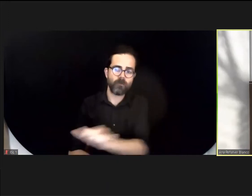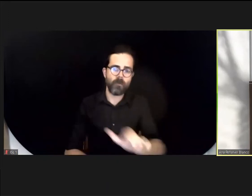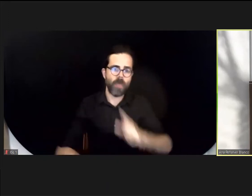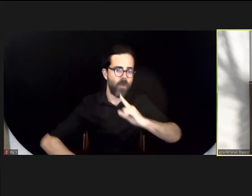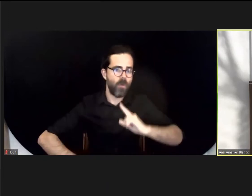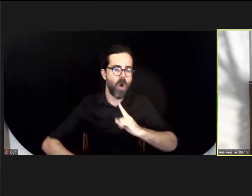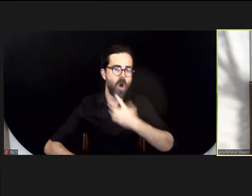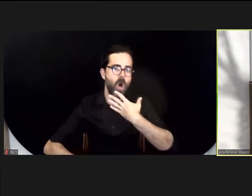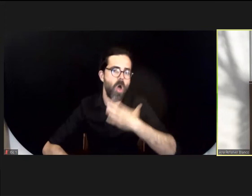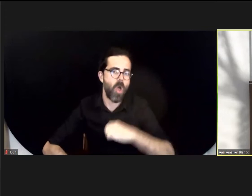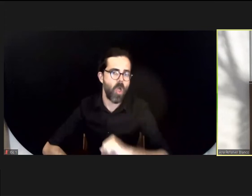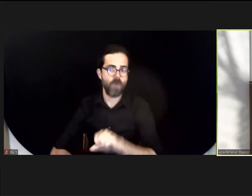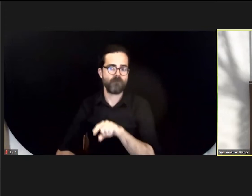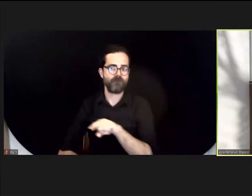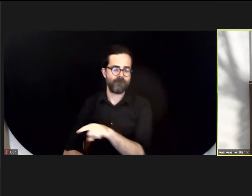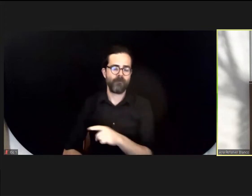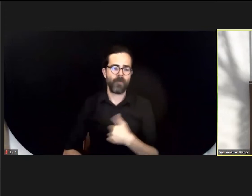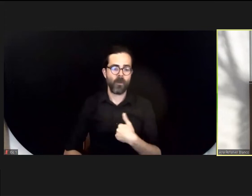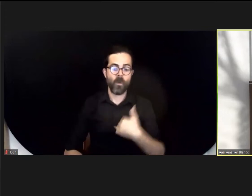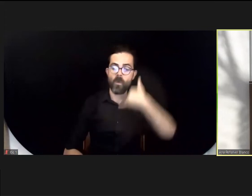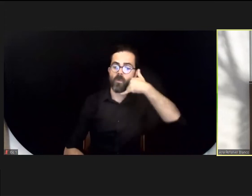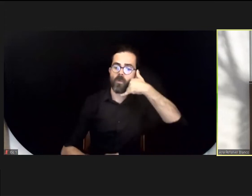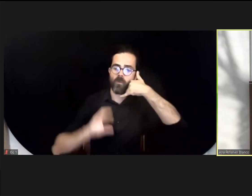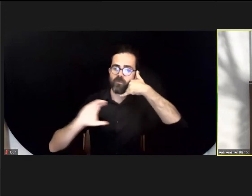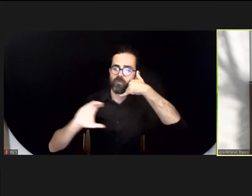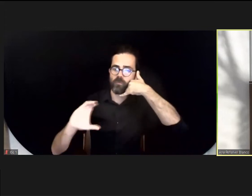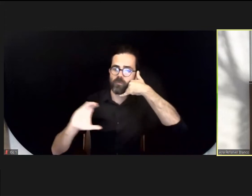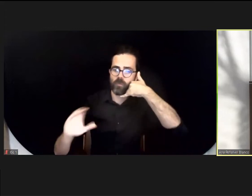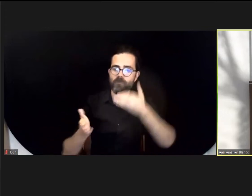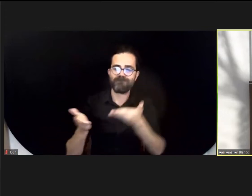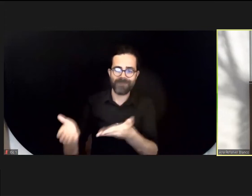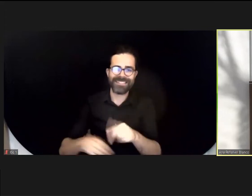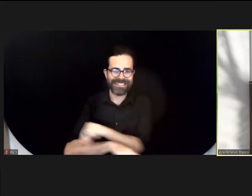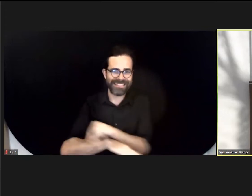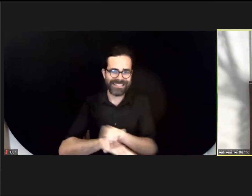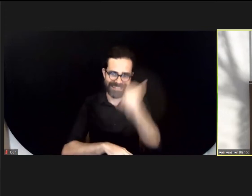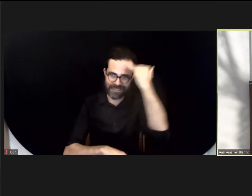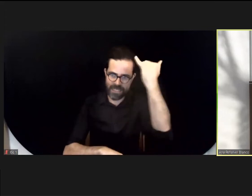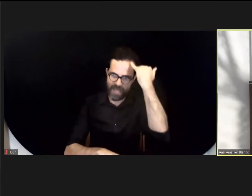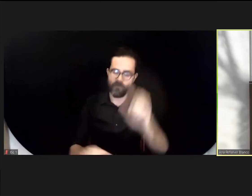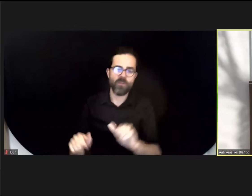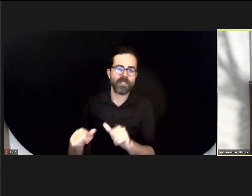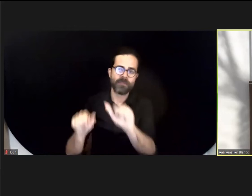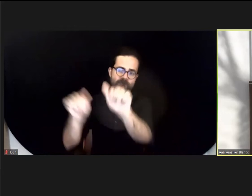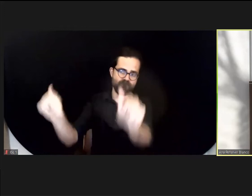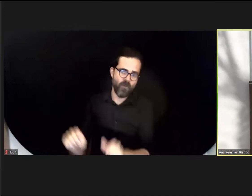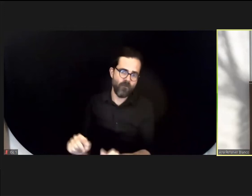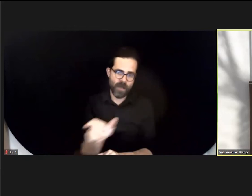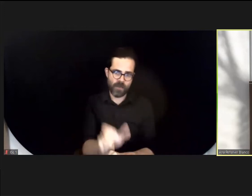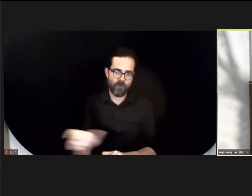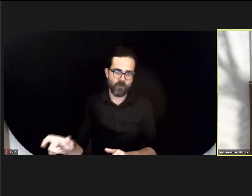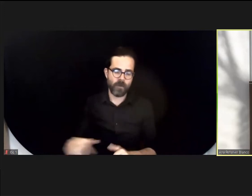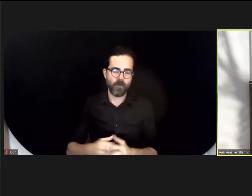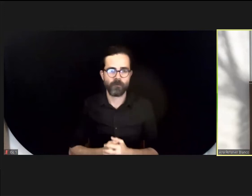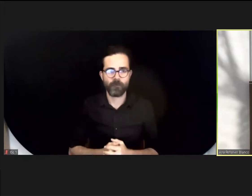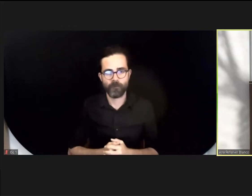is potentially designed for these profiles. This is our working context around telecare, and therefore our